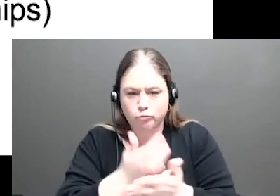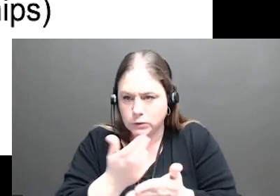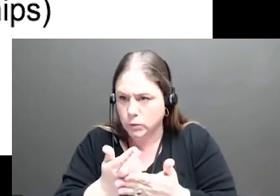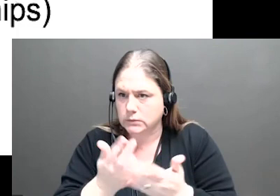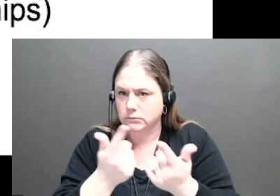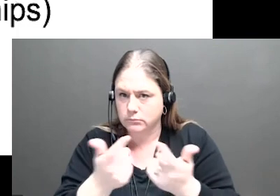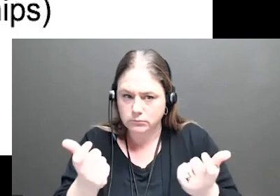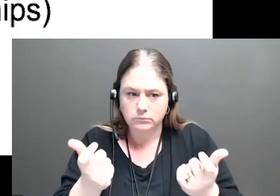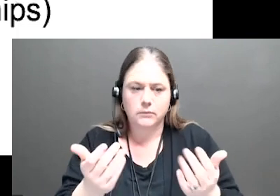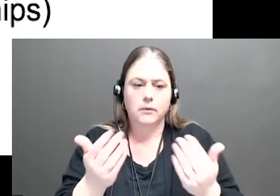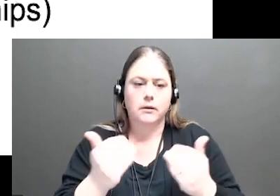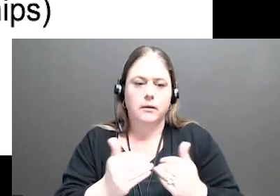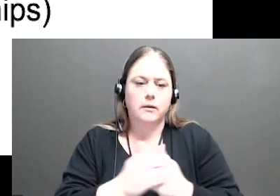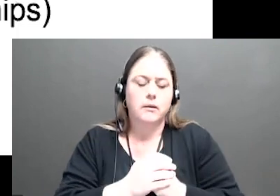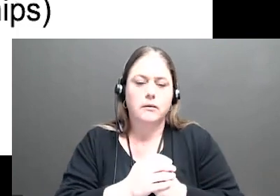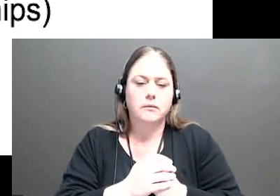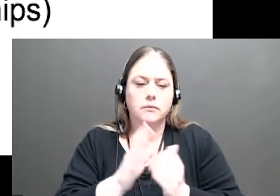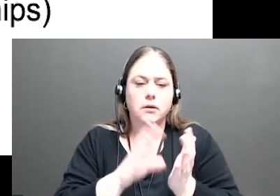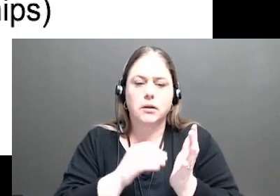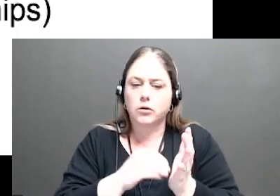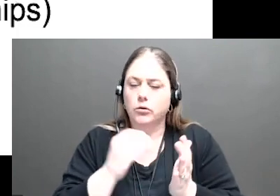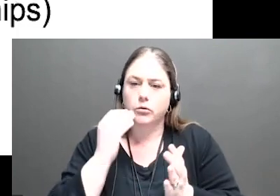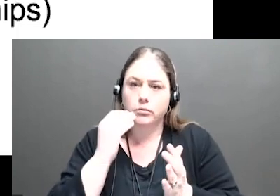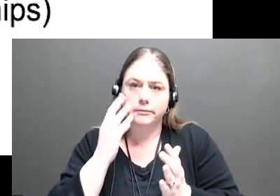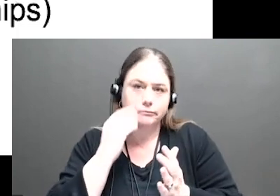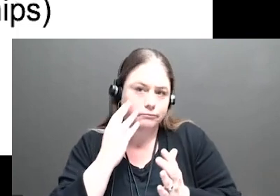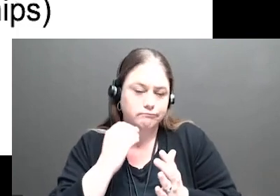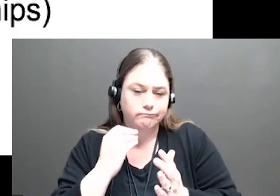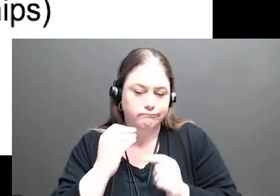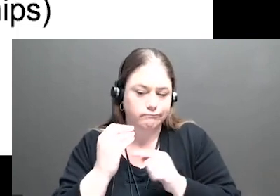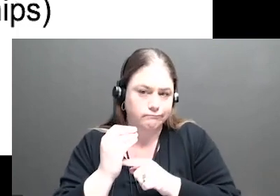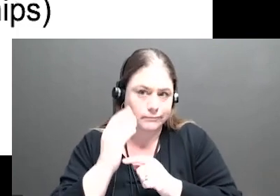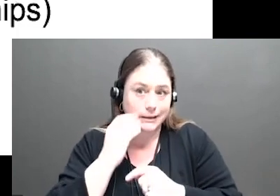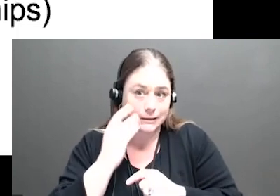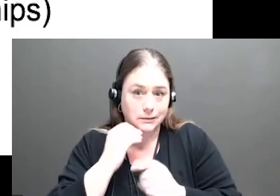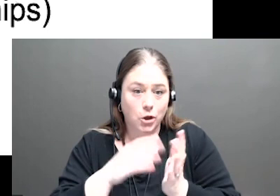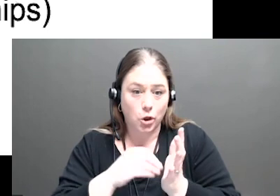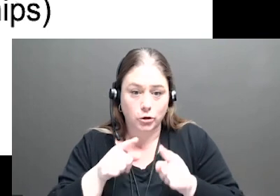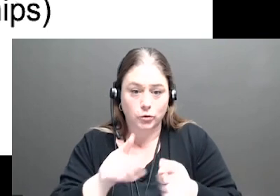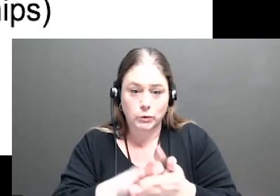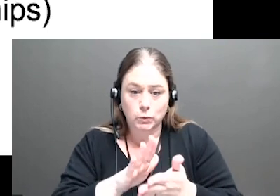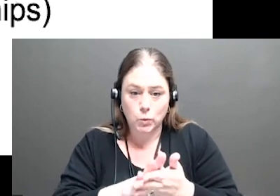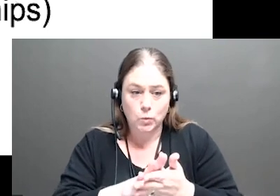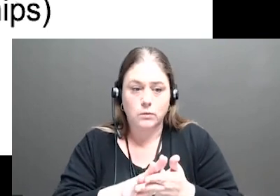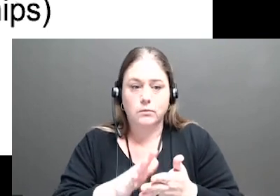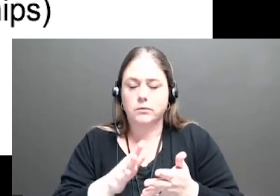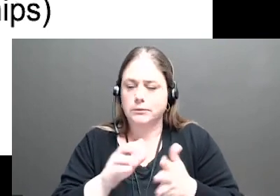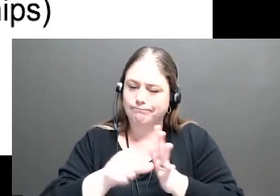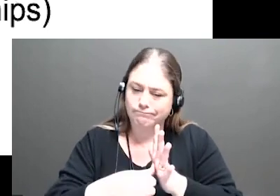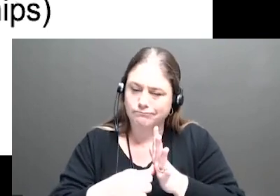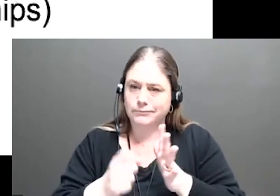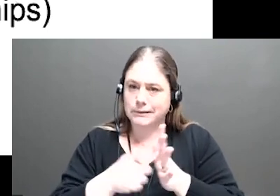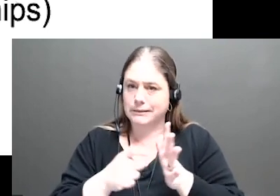continued development and expansion of the experiential learning in schools. So those co-ops,